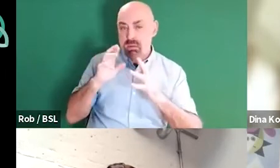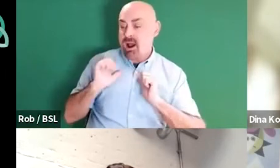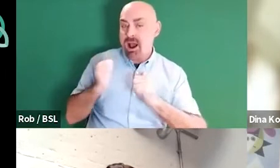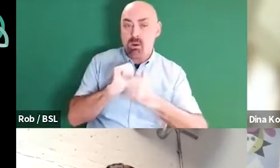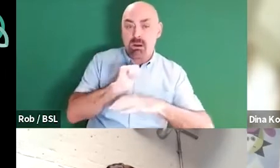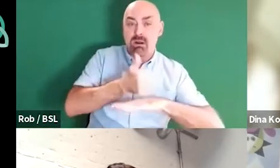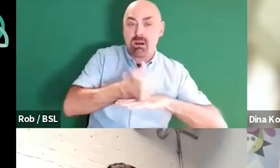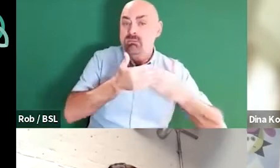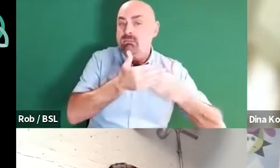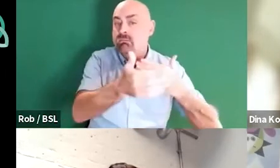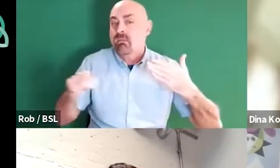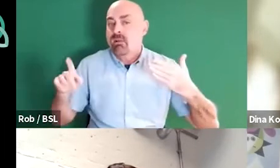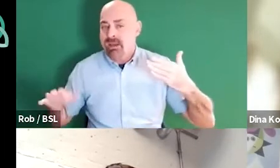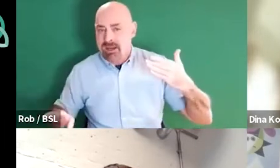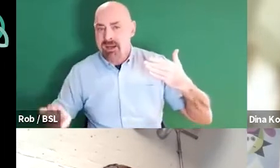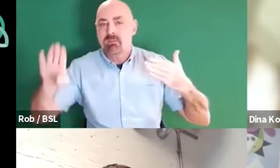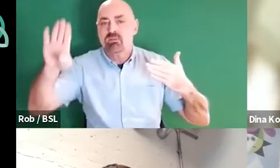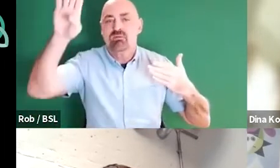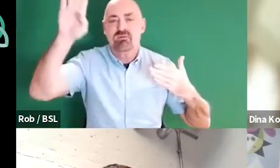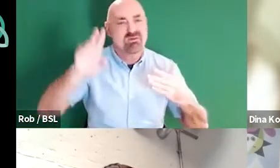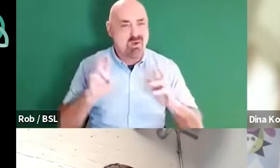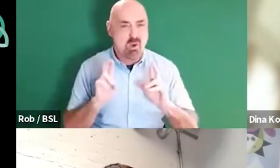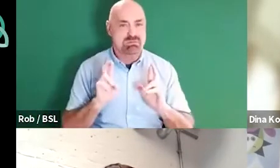learn about how that occurs.